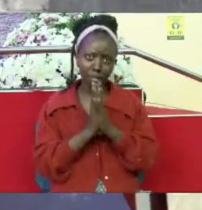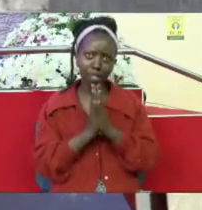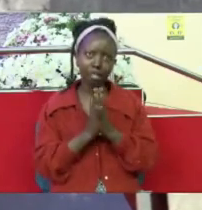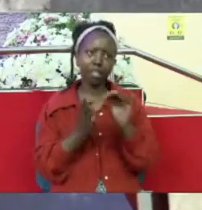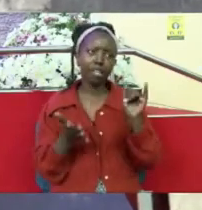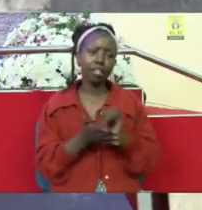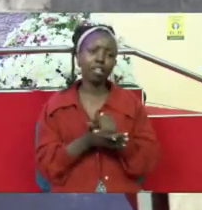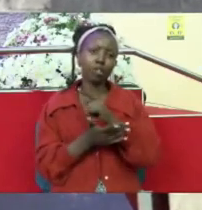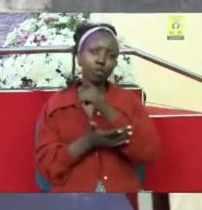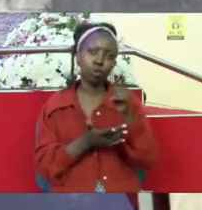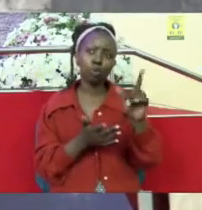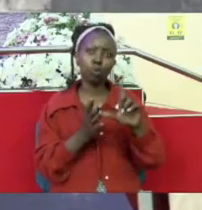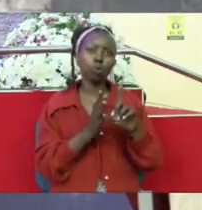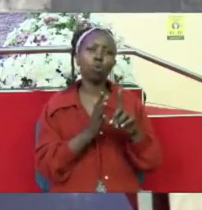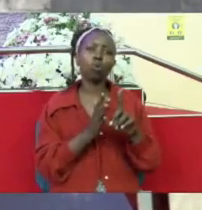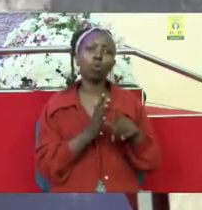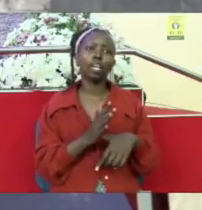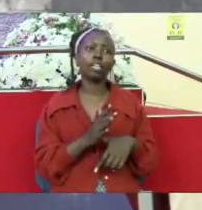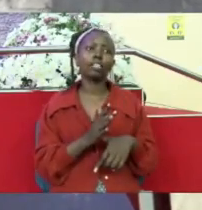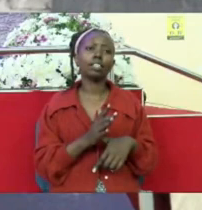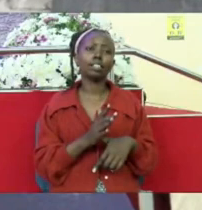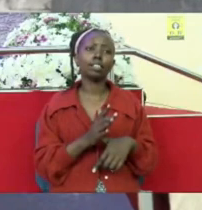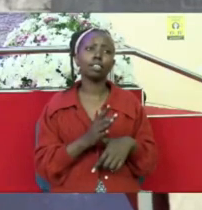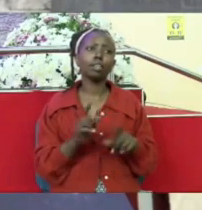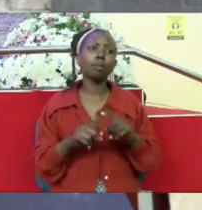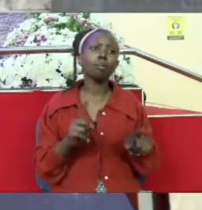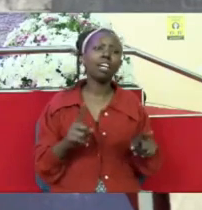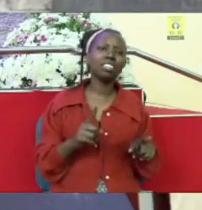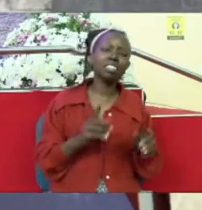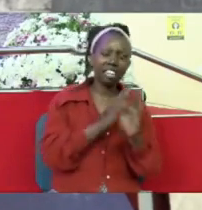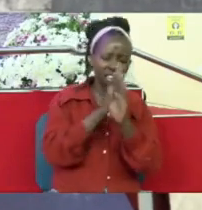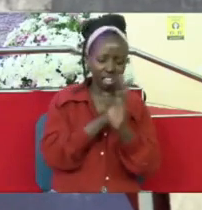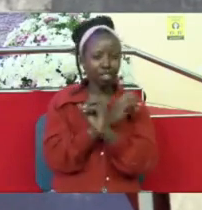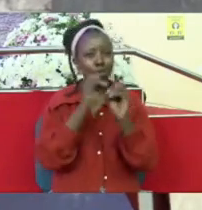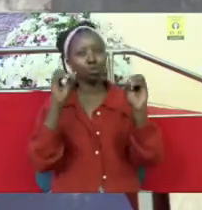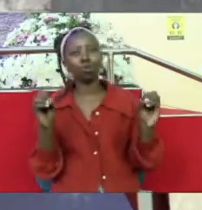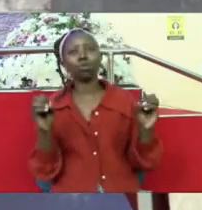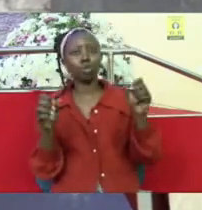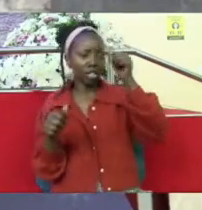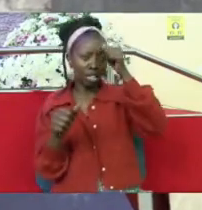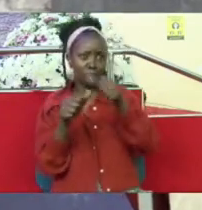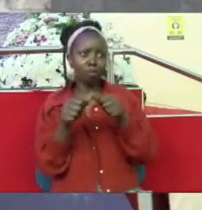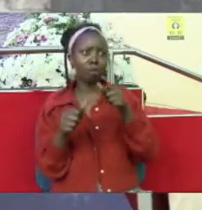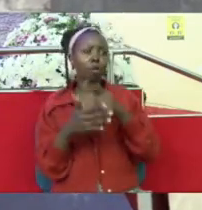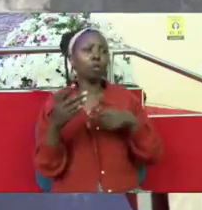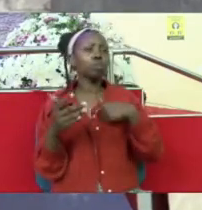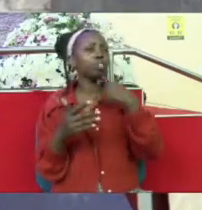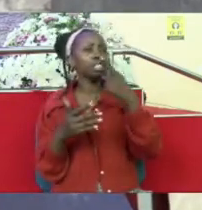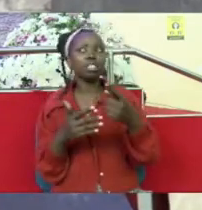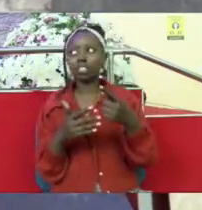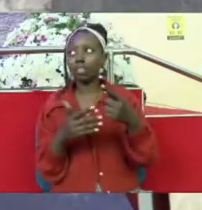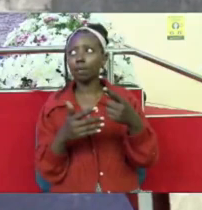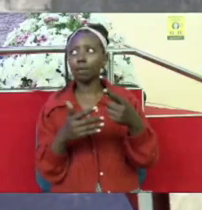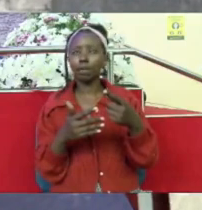be in it. Nitakuwa ndani yake. I will not be pretending about it. Sitakuwa tu na mzaha. Remember where I started. Nimeanzia wapi? I know him. Namjua yeye. I